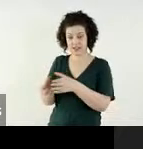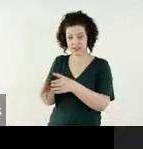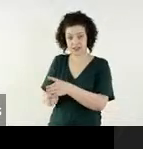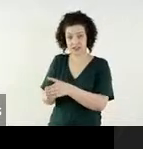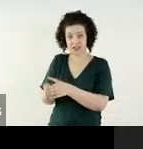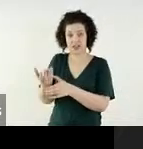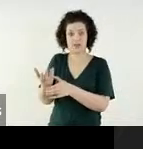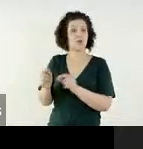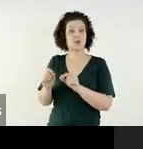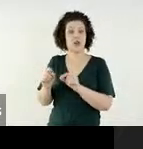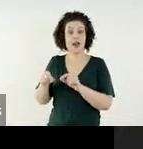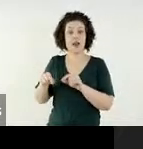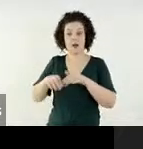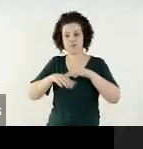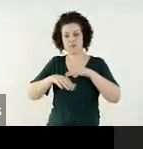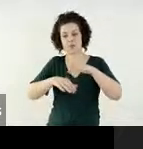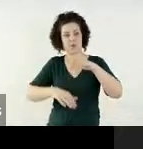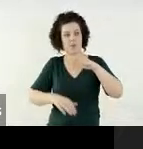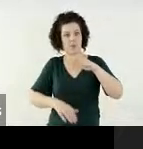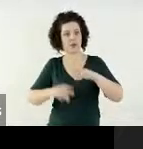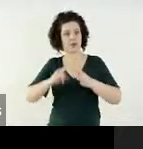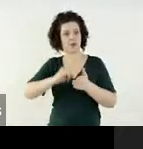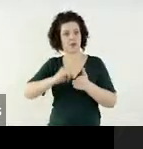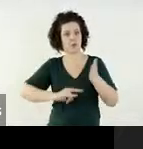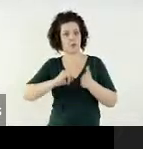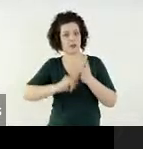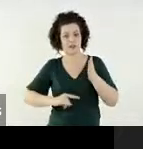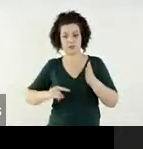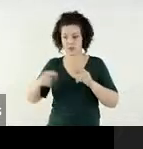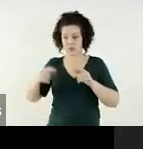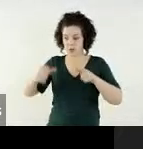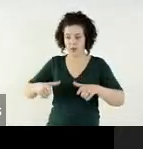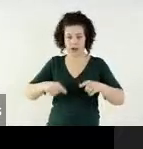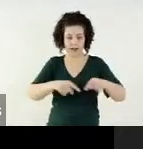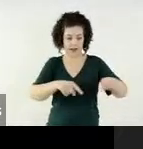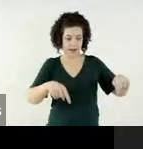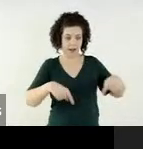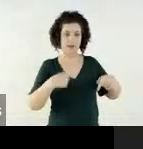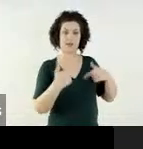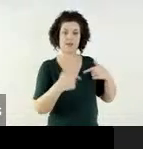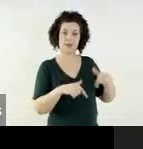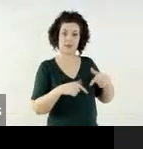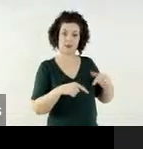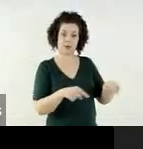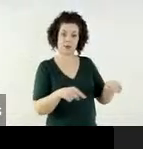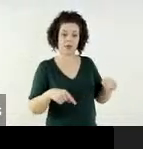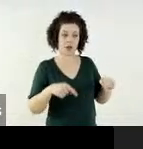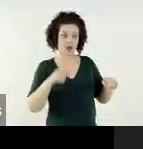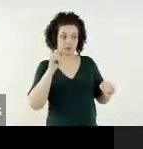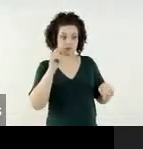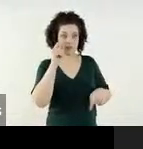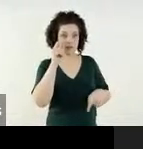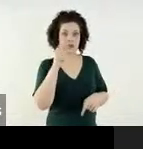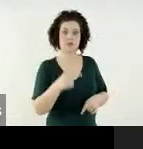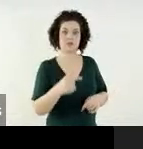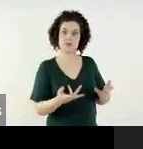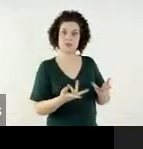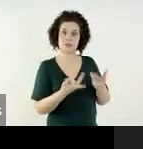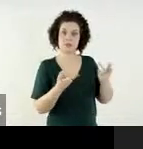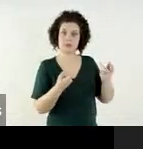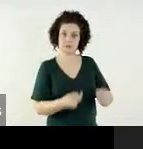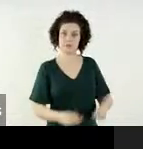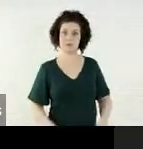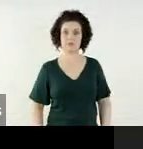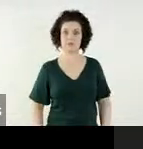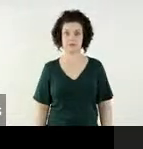and sort of workspace, which is a sort of another sub and meta interest of my own sort of artists, you